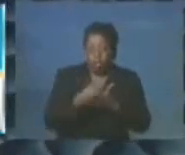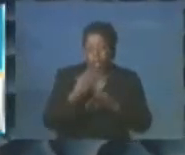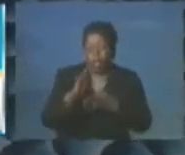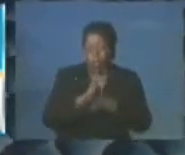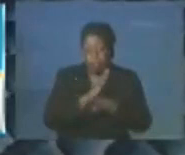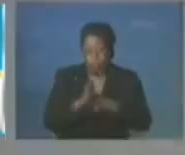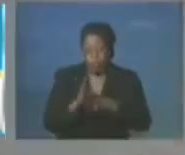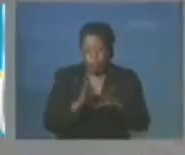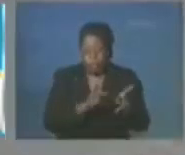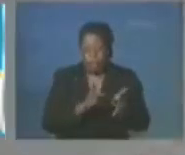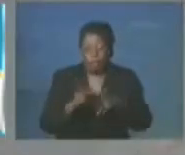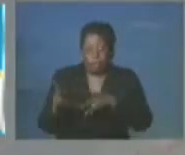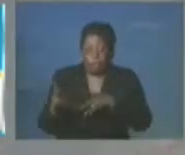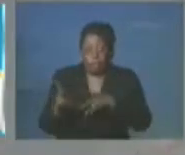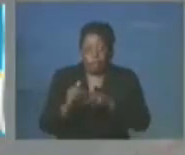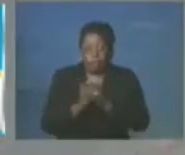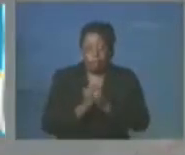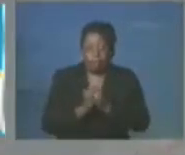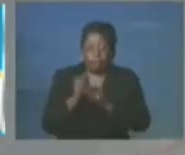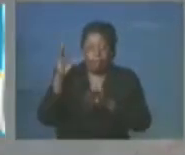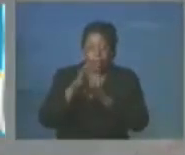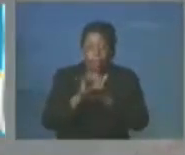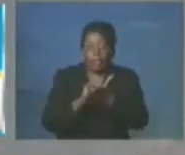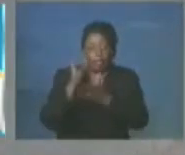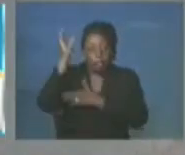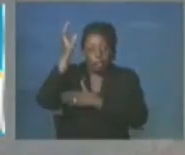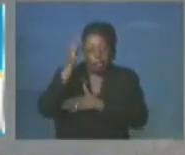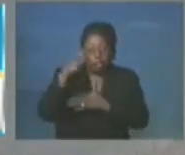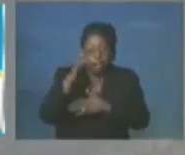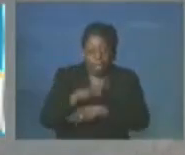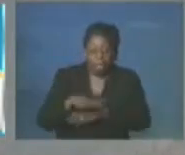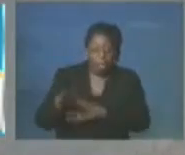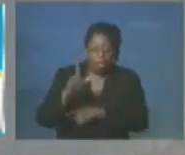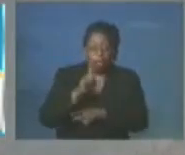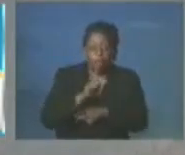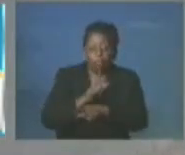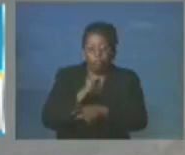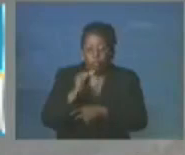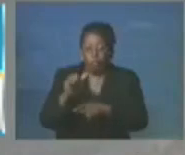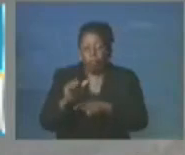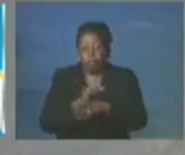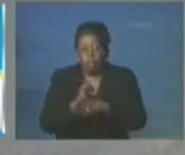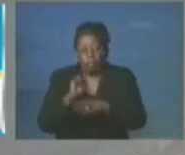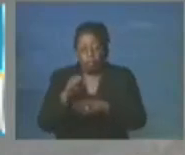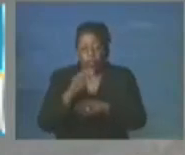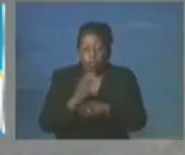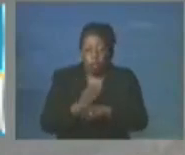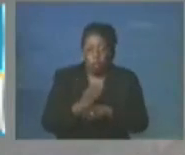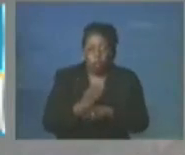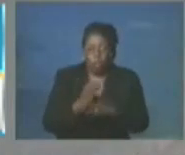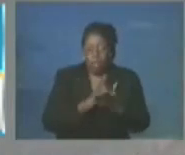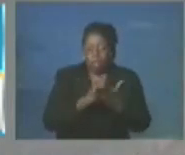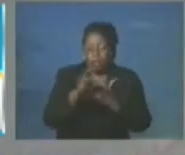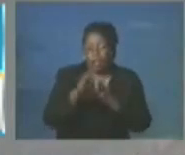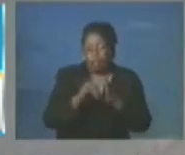ventures. Expert Christelle Feast believes those concerns exist in areas of labor shortage, energy cost, infrastructural